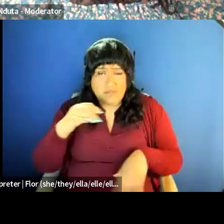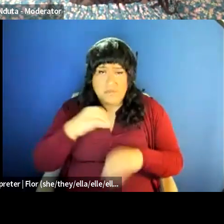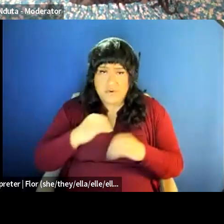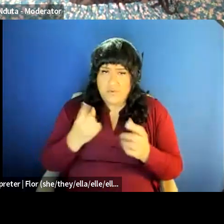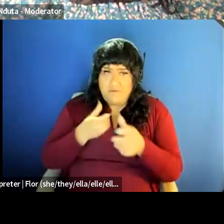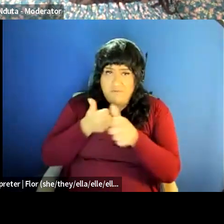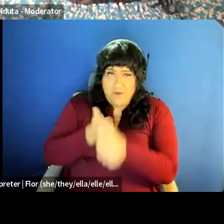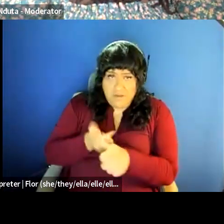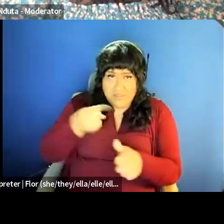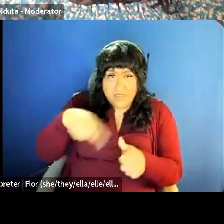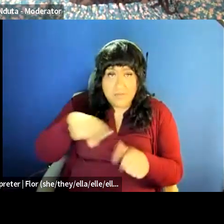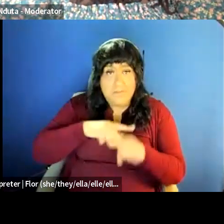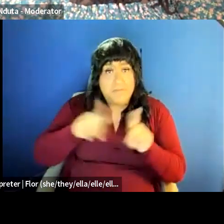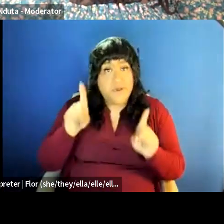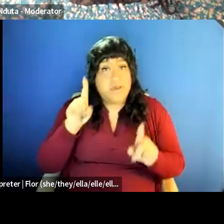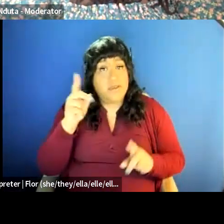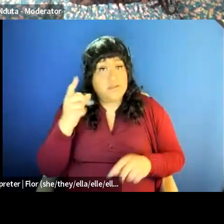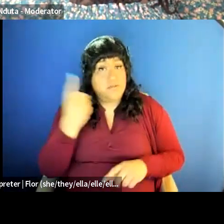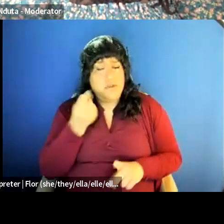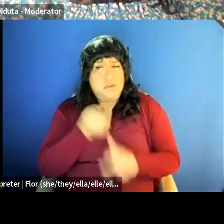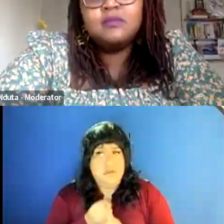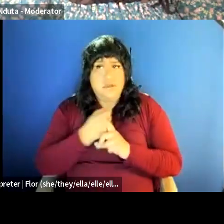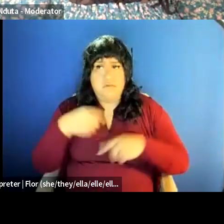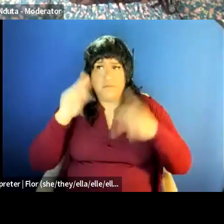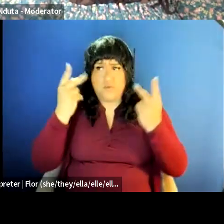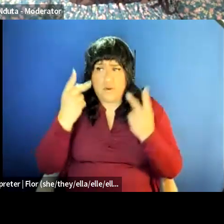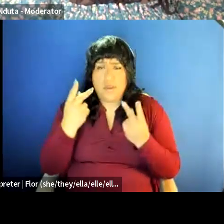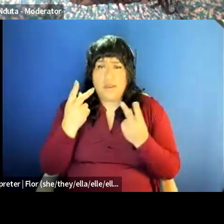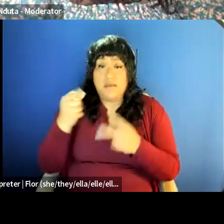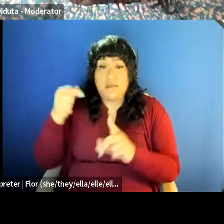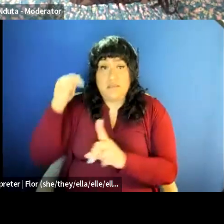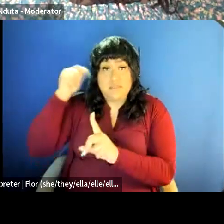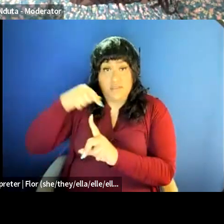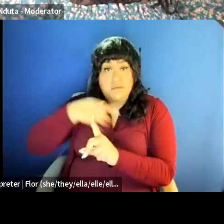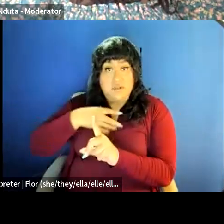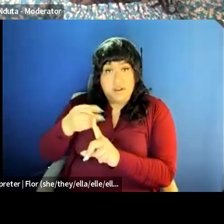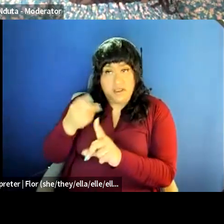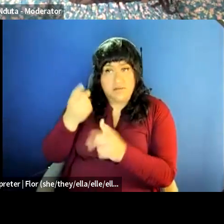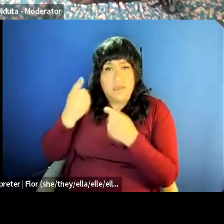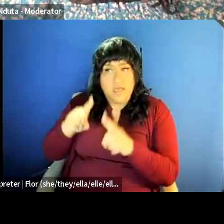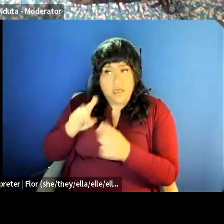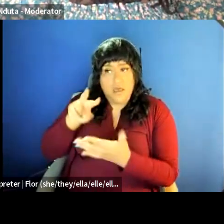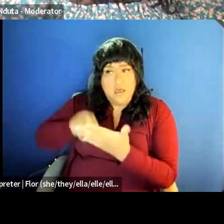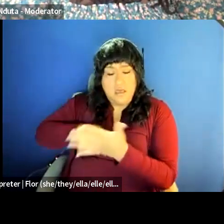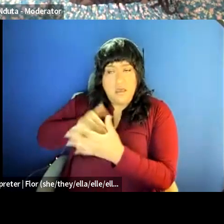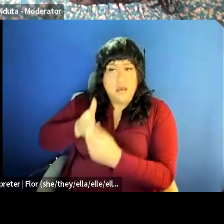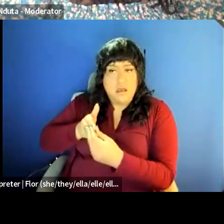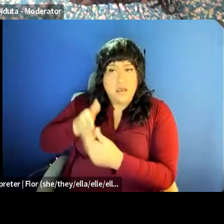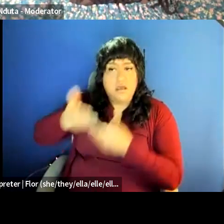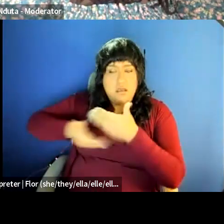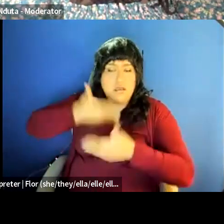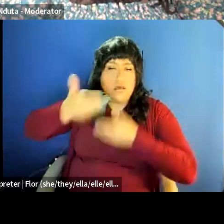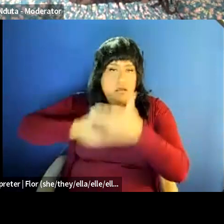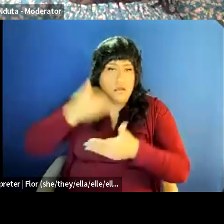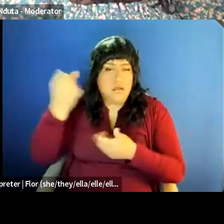into crisis, this is what I would like to have happen, that would be great. A great way of empowering a person to guide the process a little